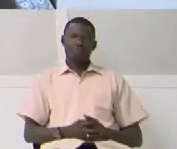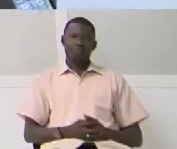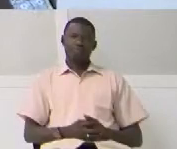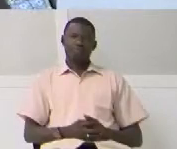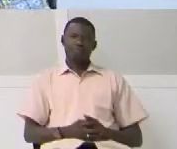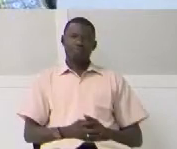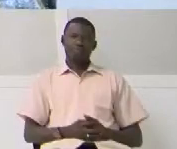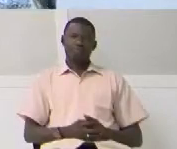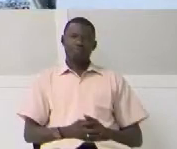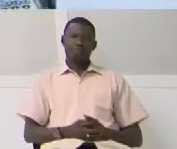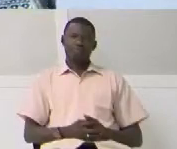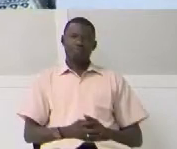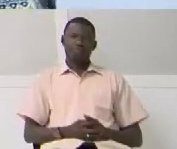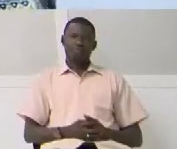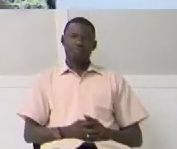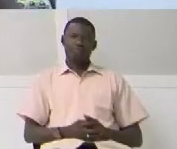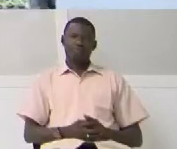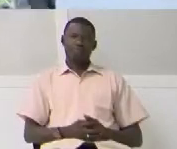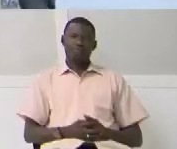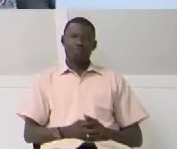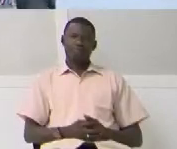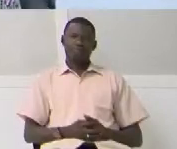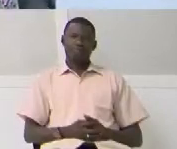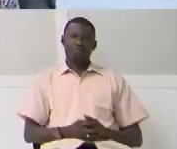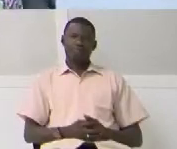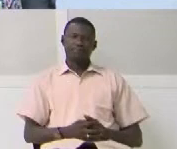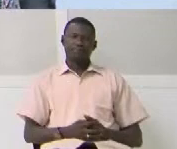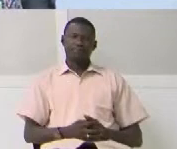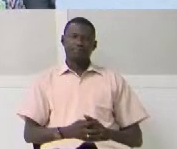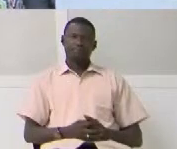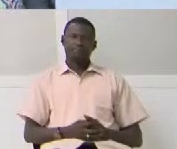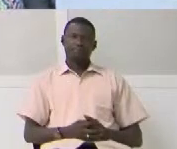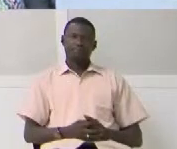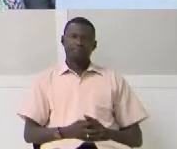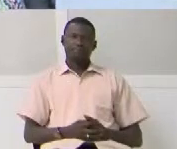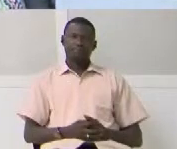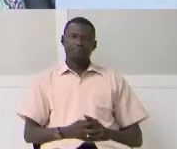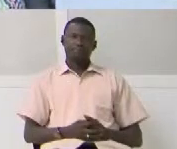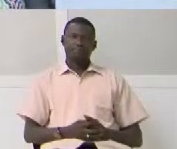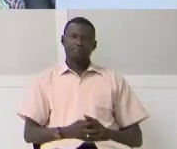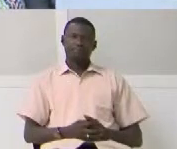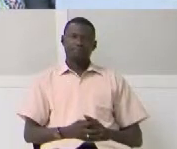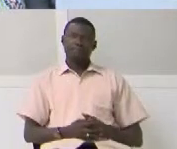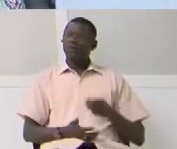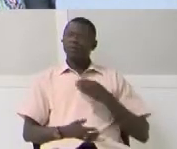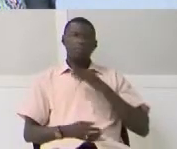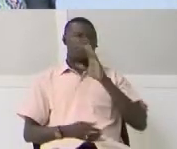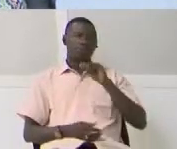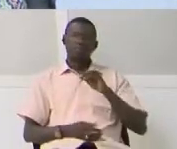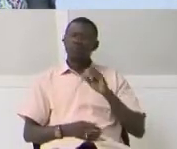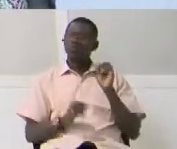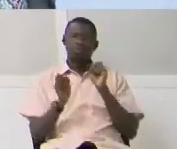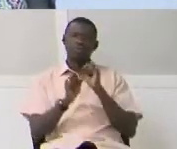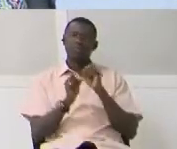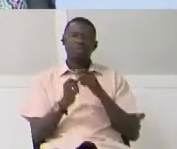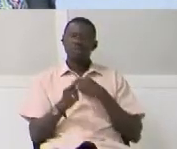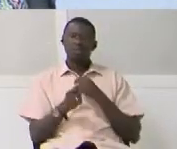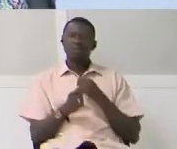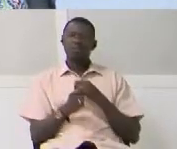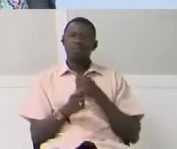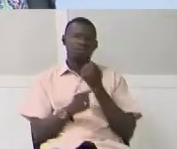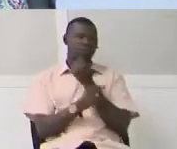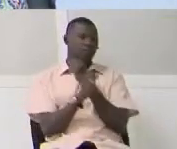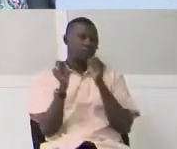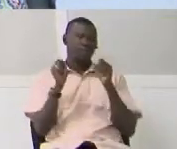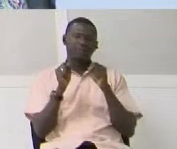Do not tell me, I'm not on the floor on the more old seaman. I was not doing something that was safe